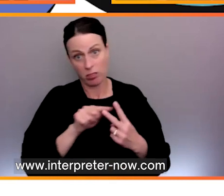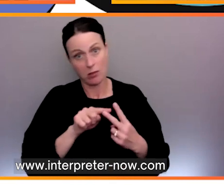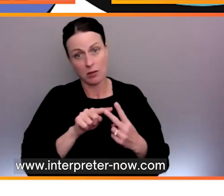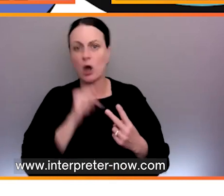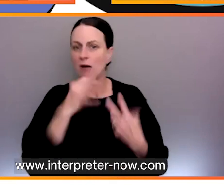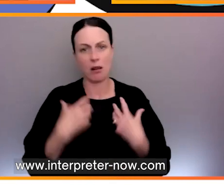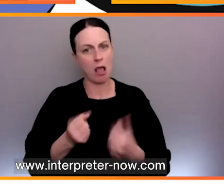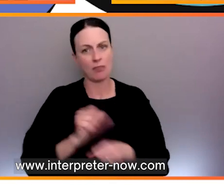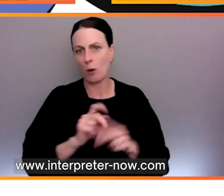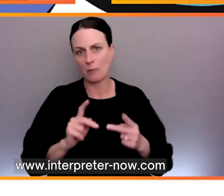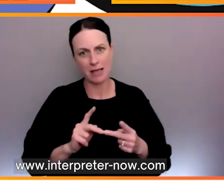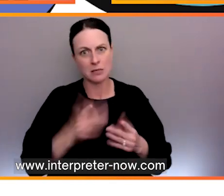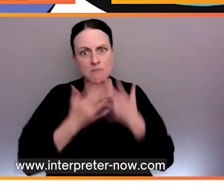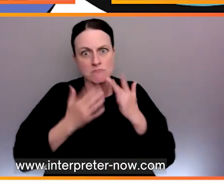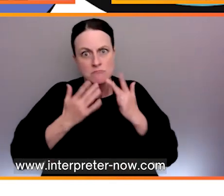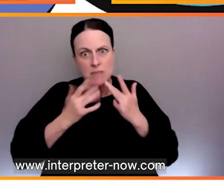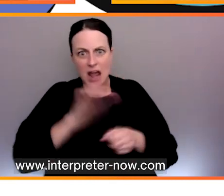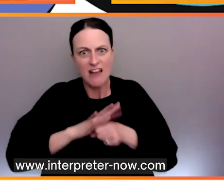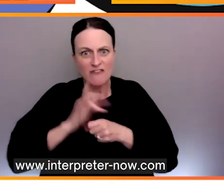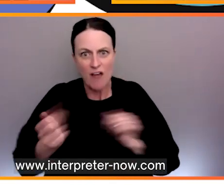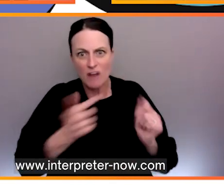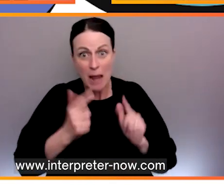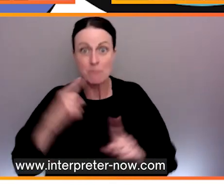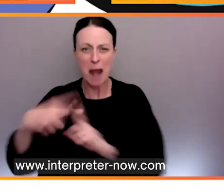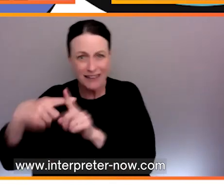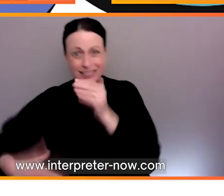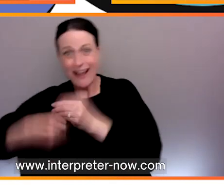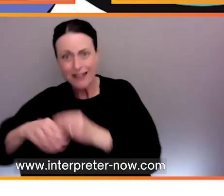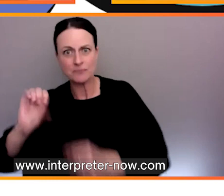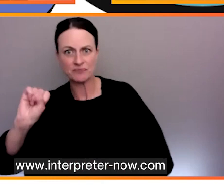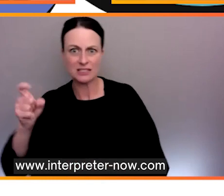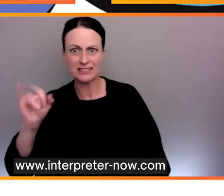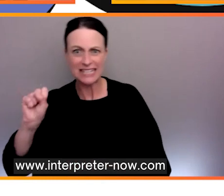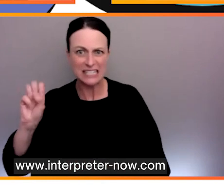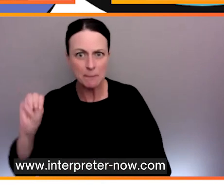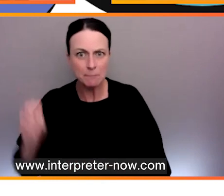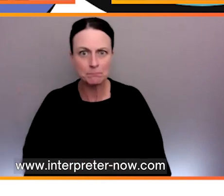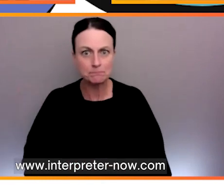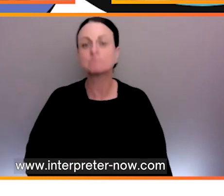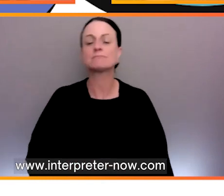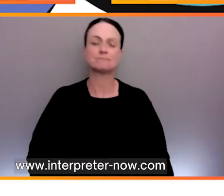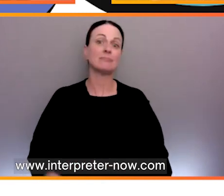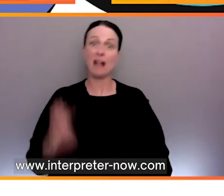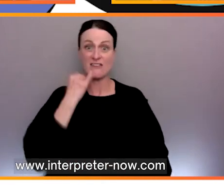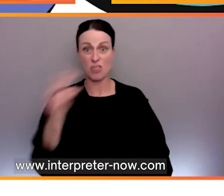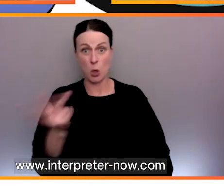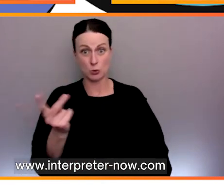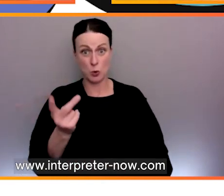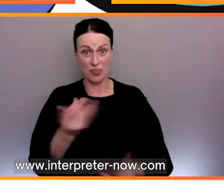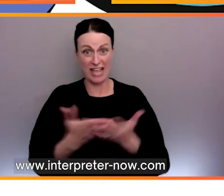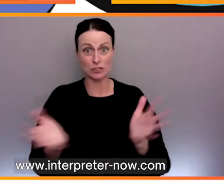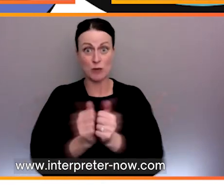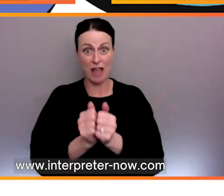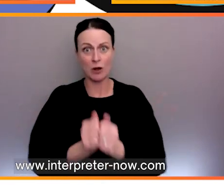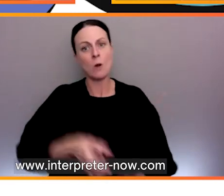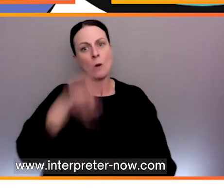the things you can do is try to understand the cultural context in which the bullying is happening. So then you've got this idea where you're